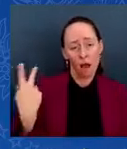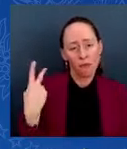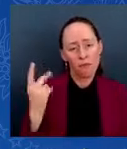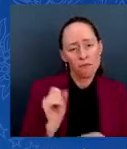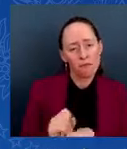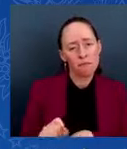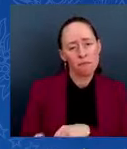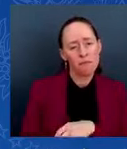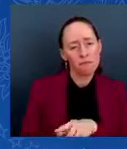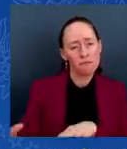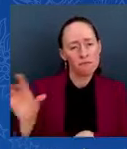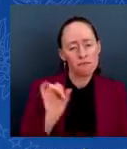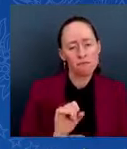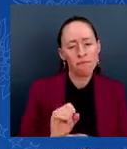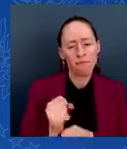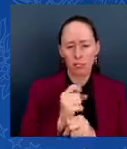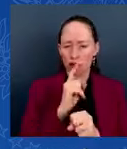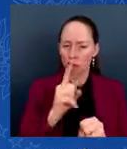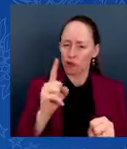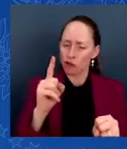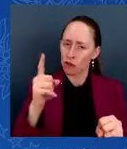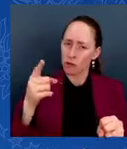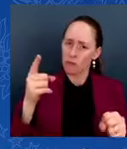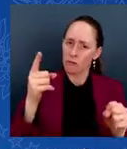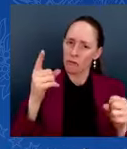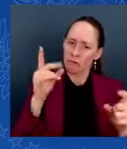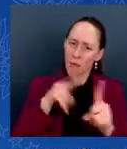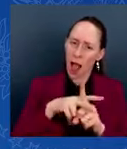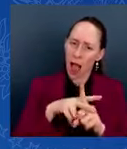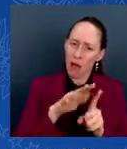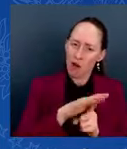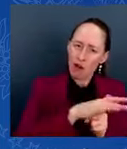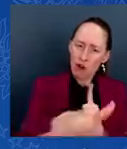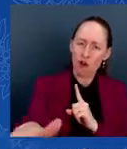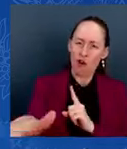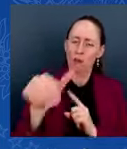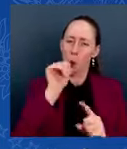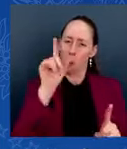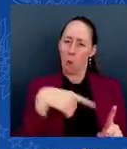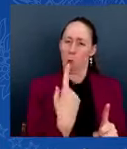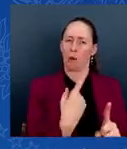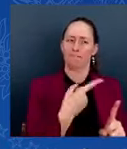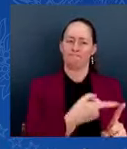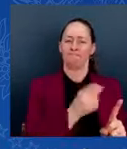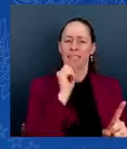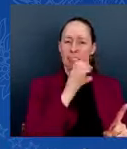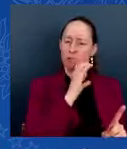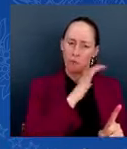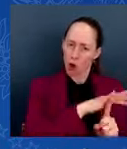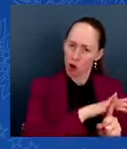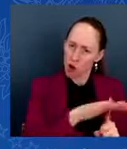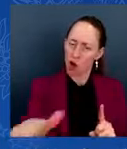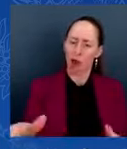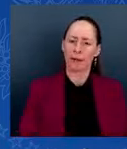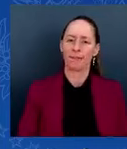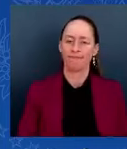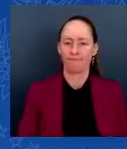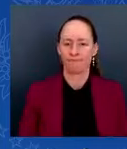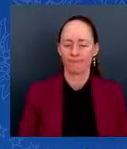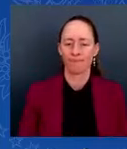It's a fight that we have to continue. Folks, but guess what? Surprise,